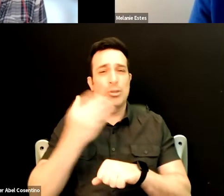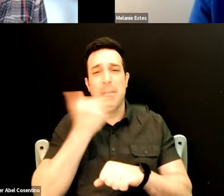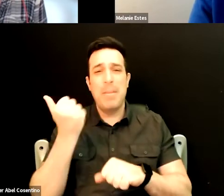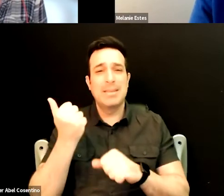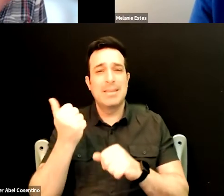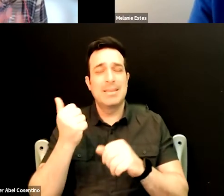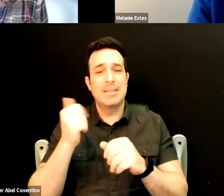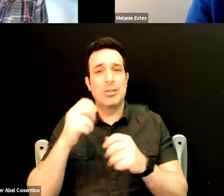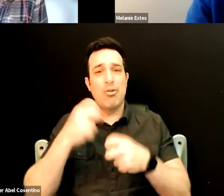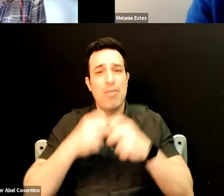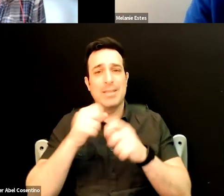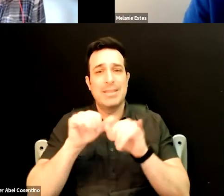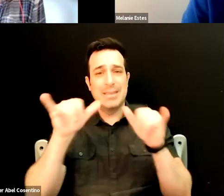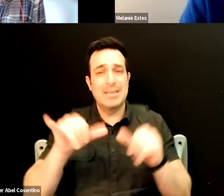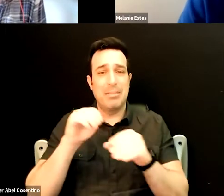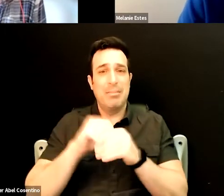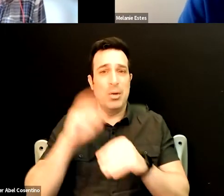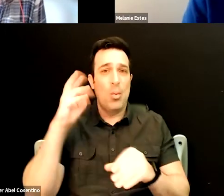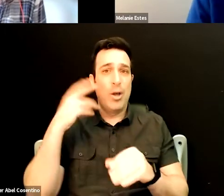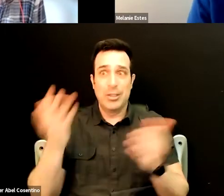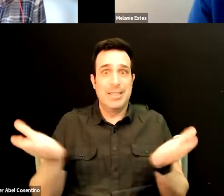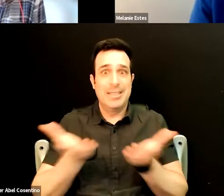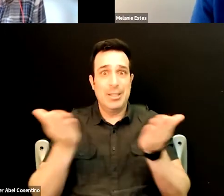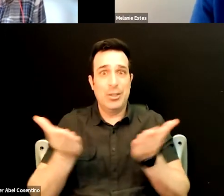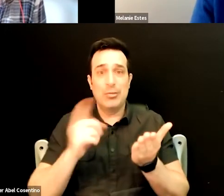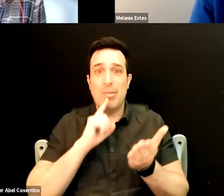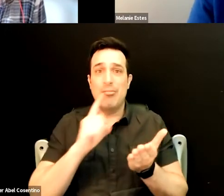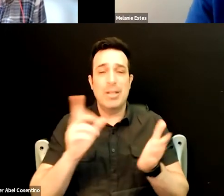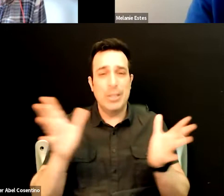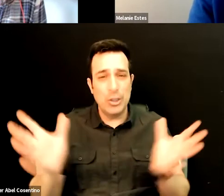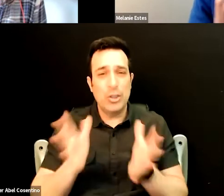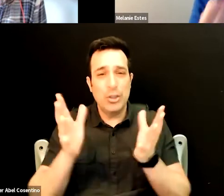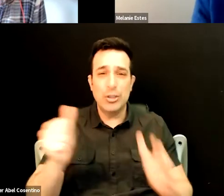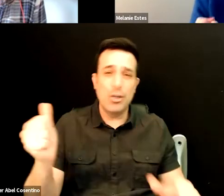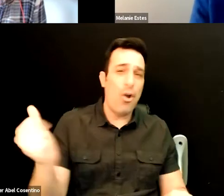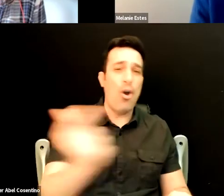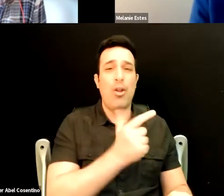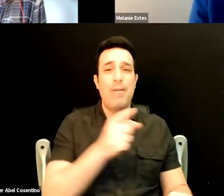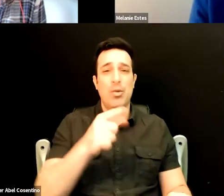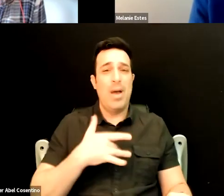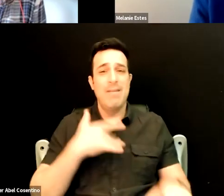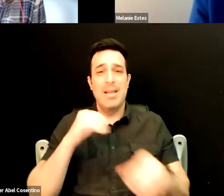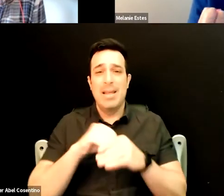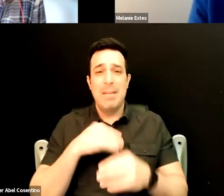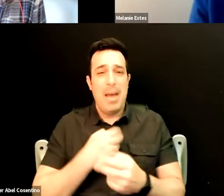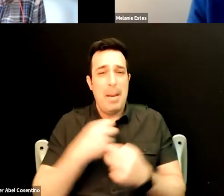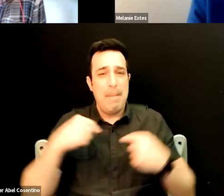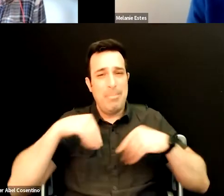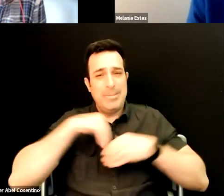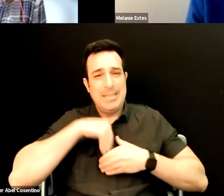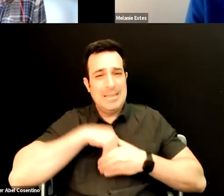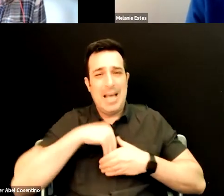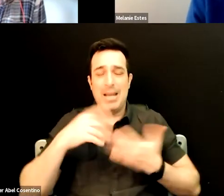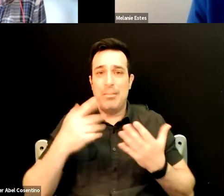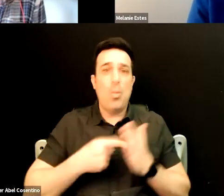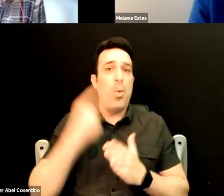here. So I'm just so urging all of you. I can feel it in my bones that we have a once in